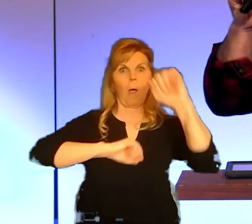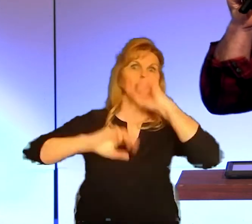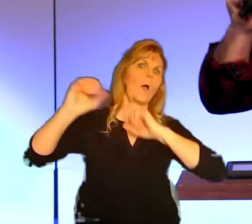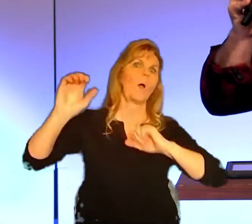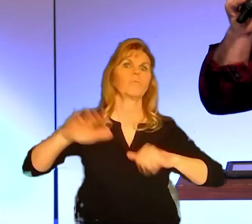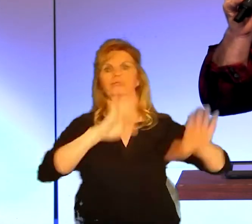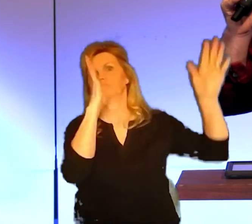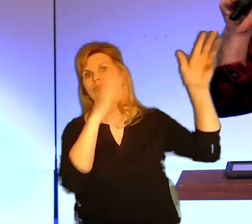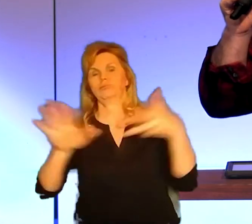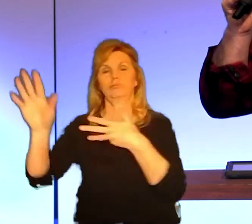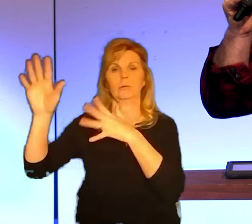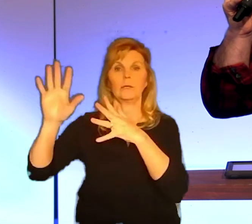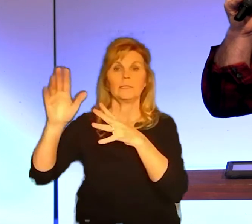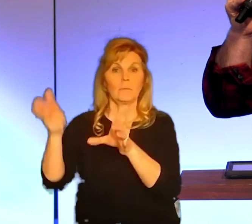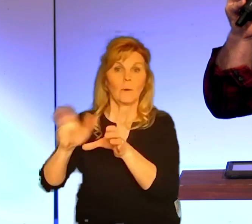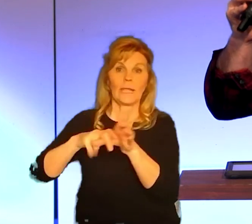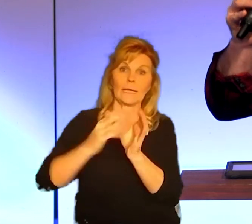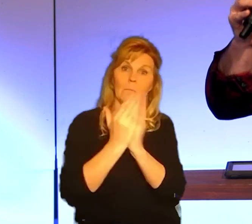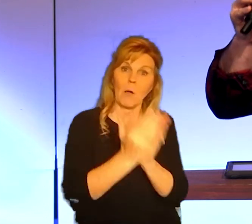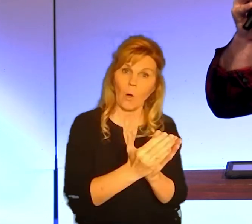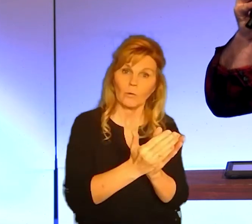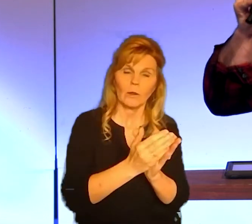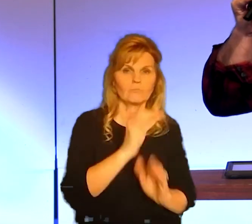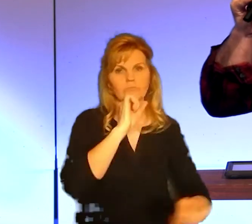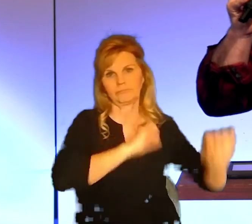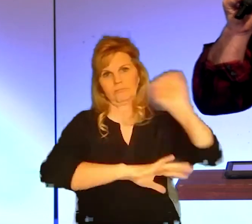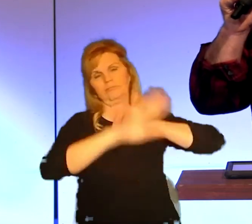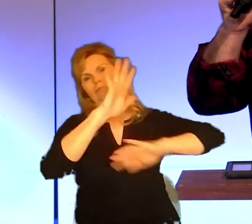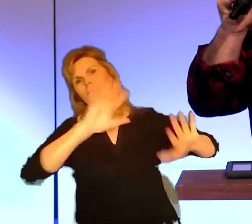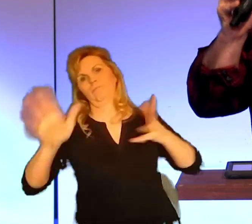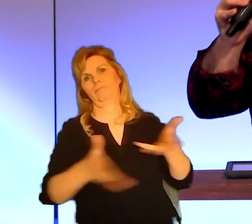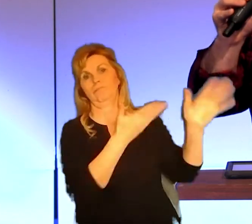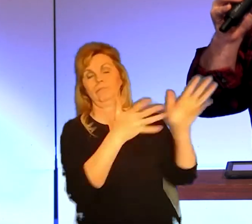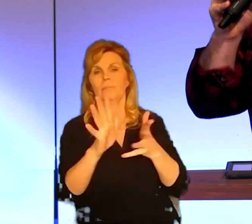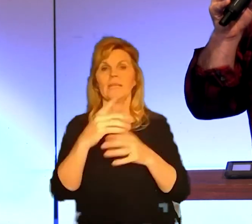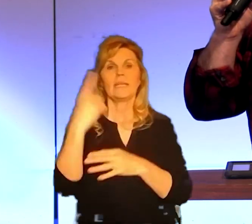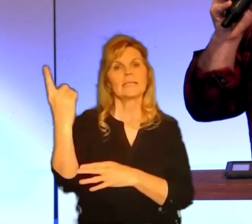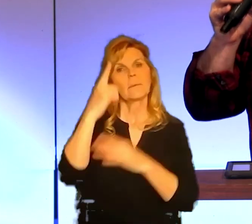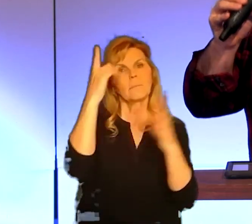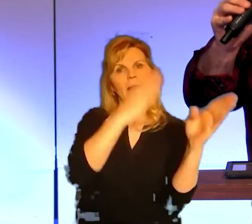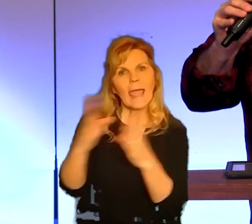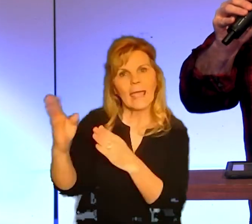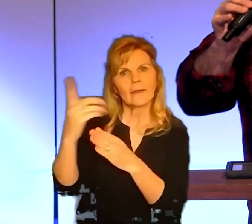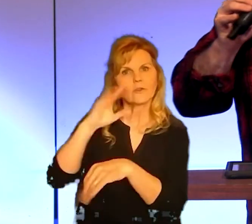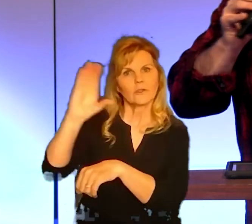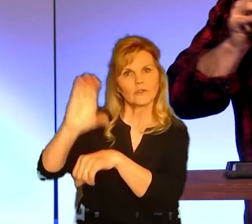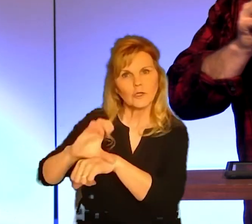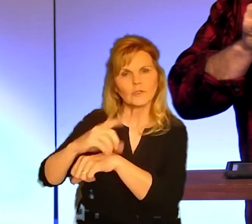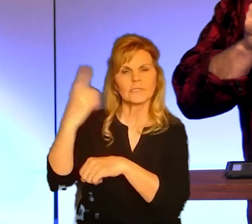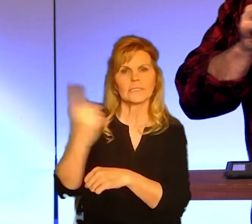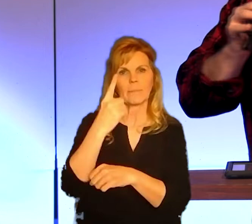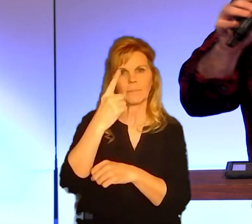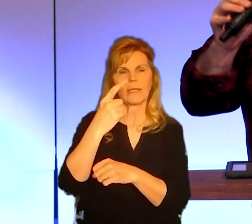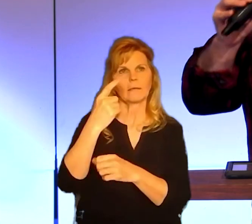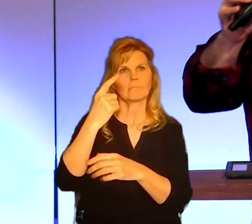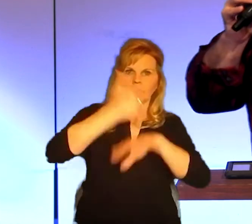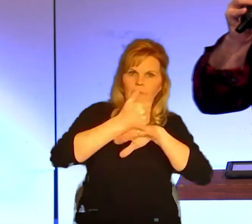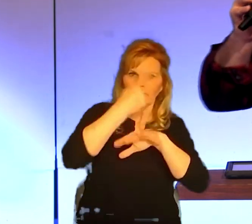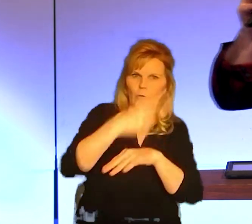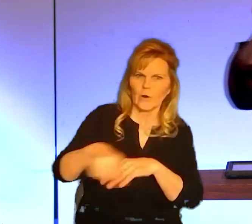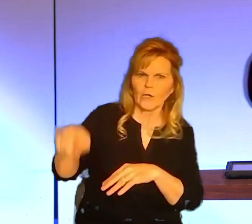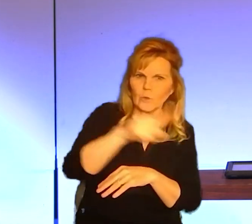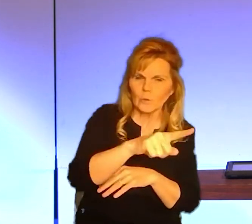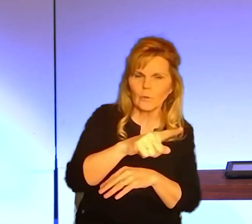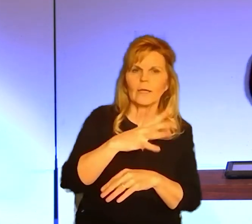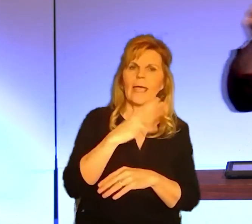mind. I think God has something in mind for his church. He has something in mind for you. He has something in mind, and there's a separation and there's a